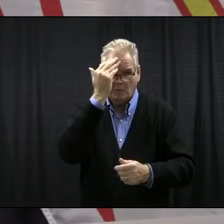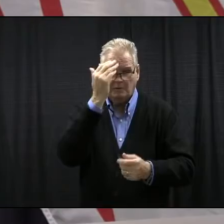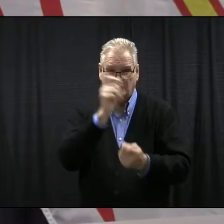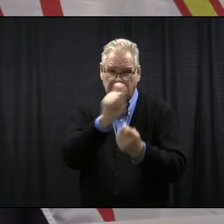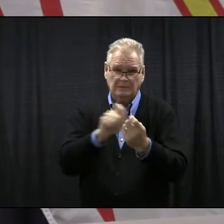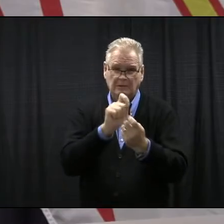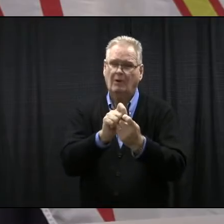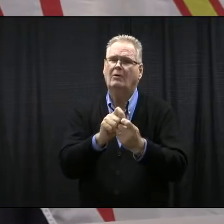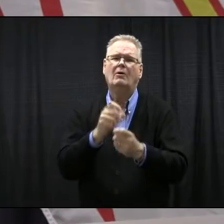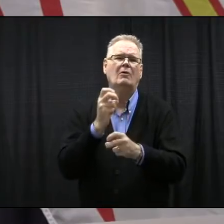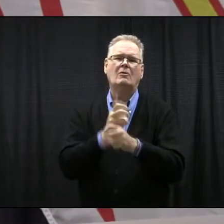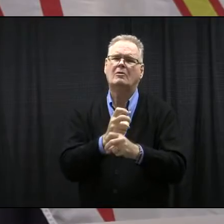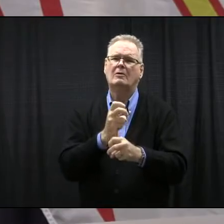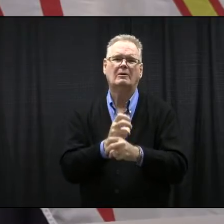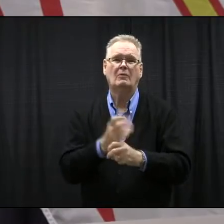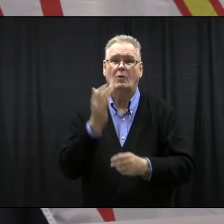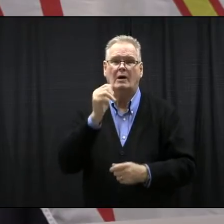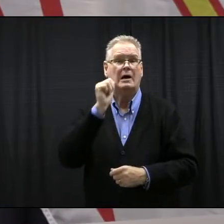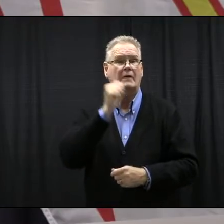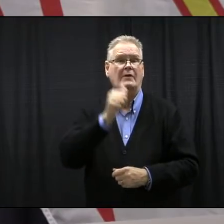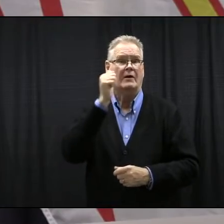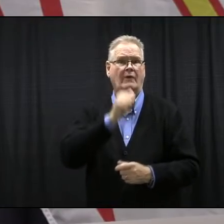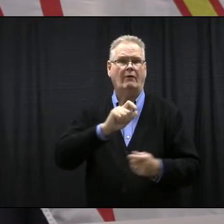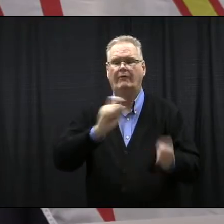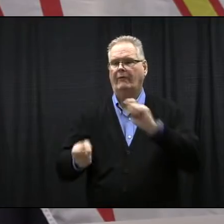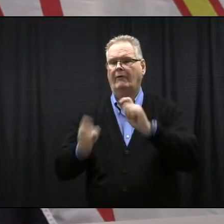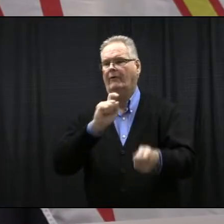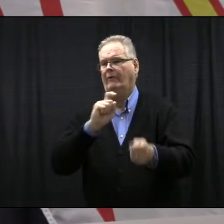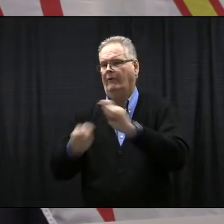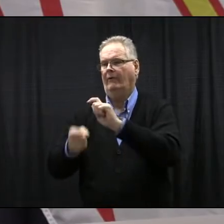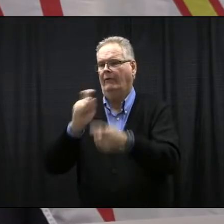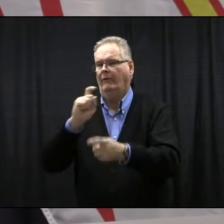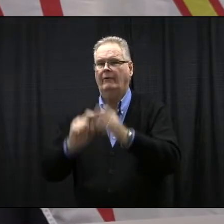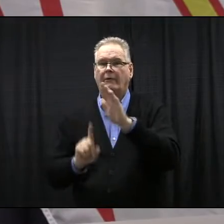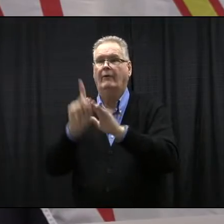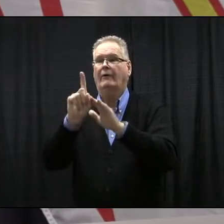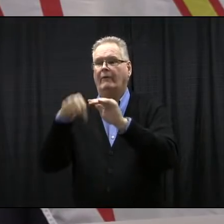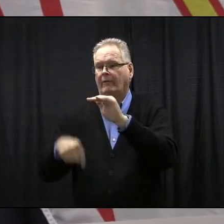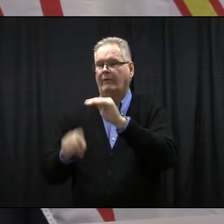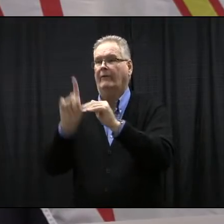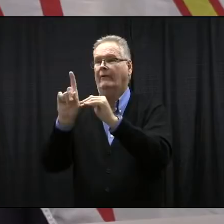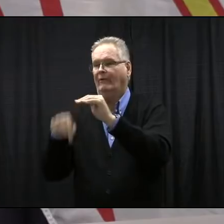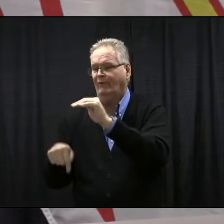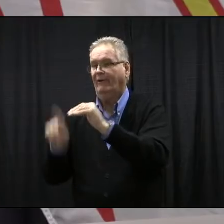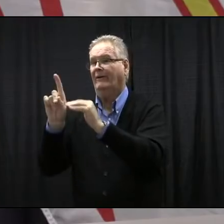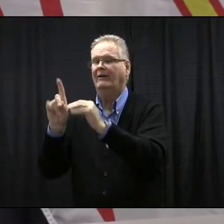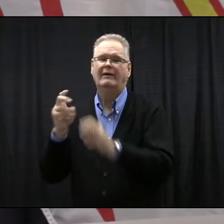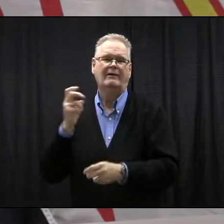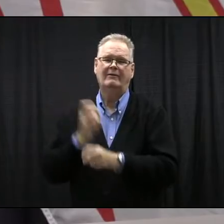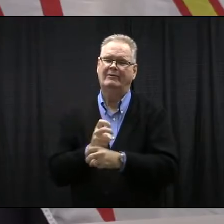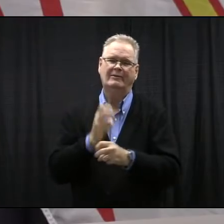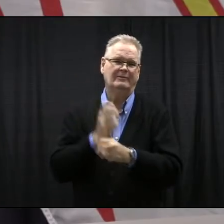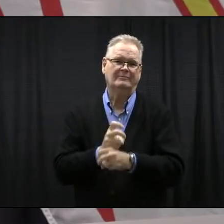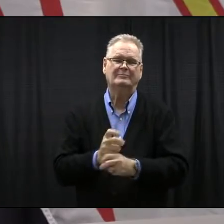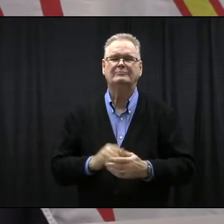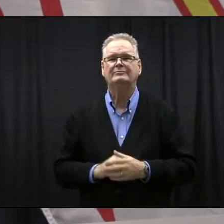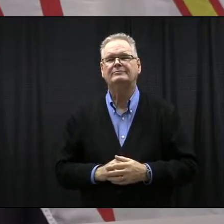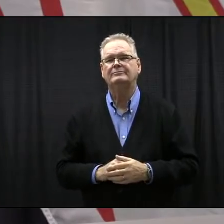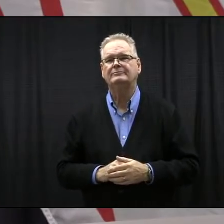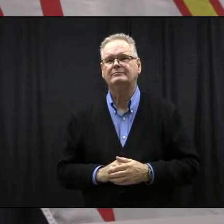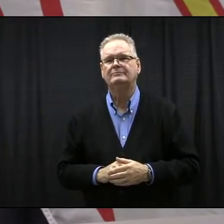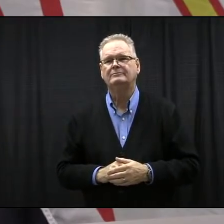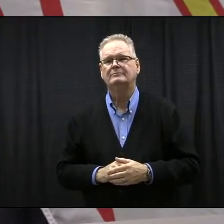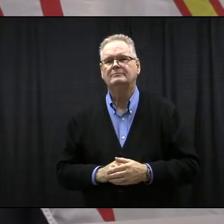certainly the other thing we need to see, of course, because the next step would be as people coming in from elsewhere in the country or elsewhere in the